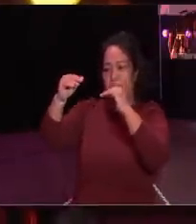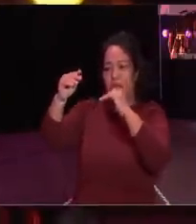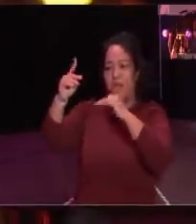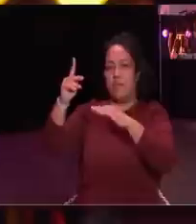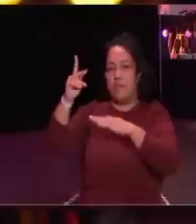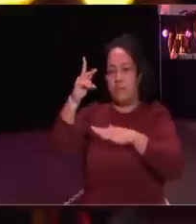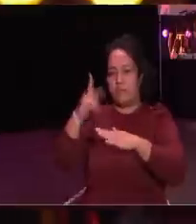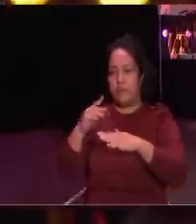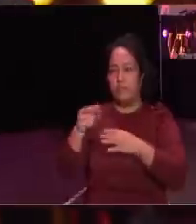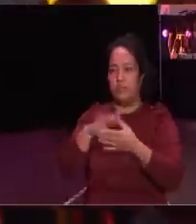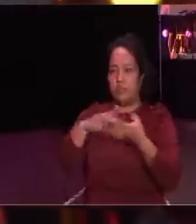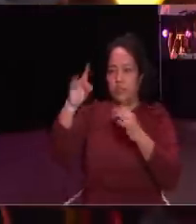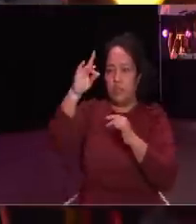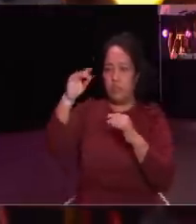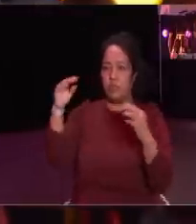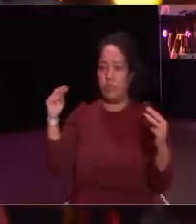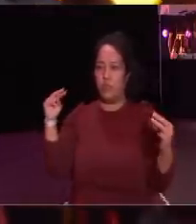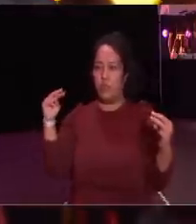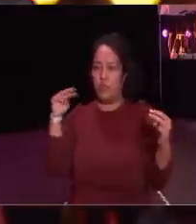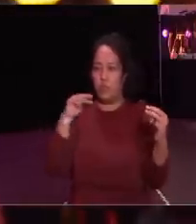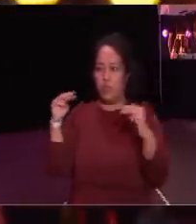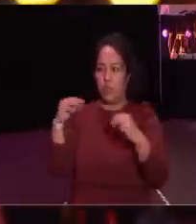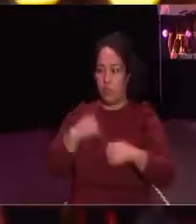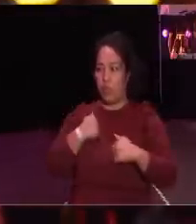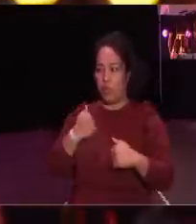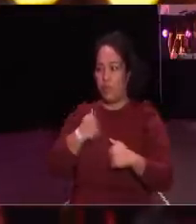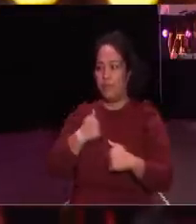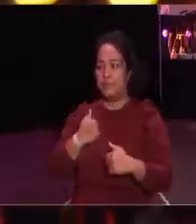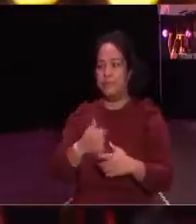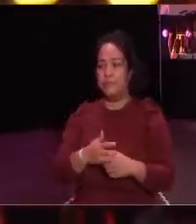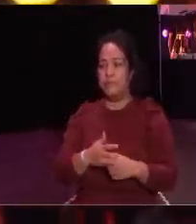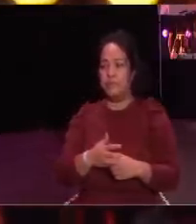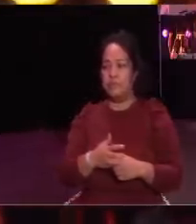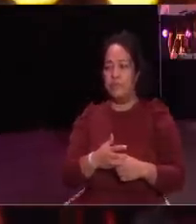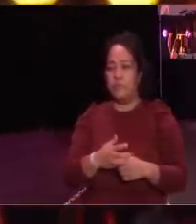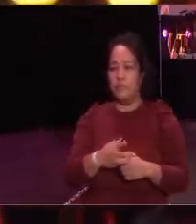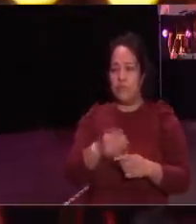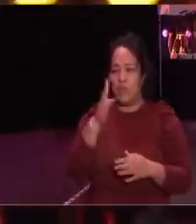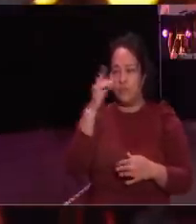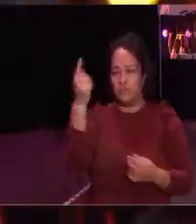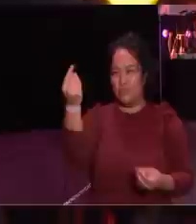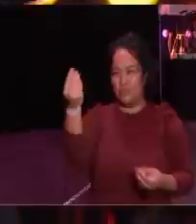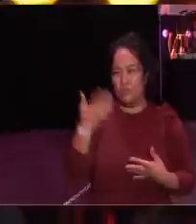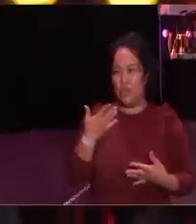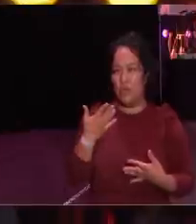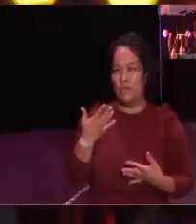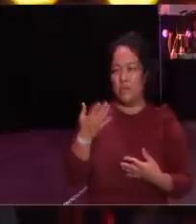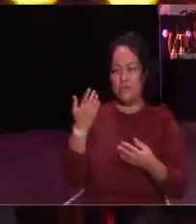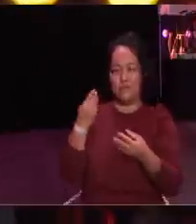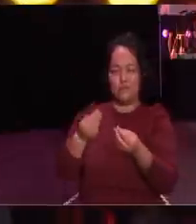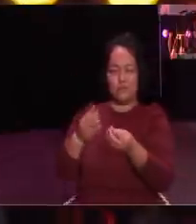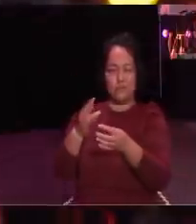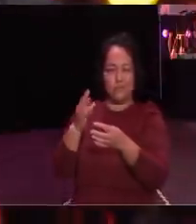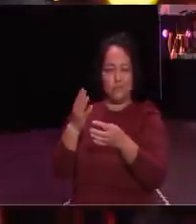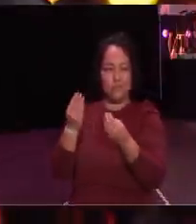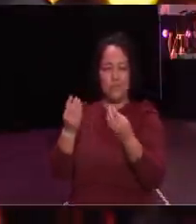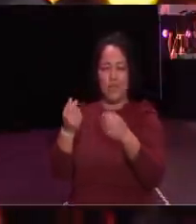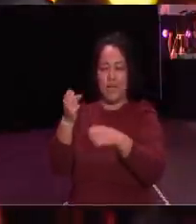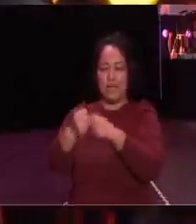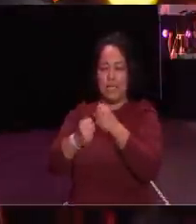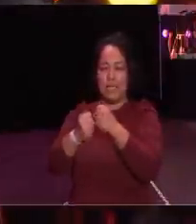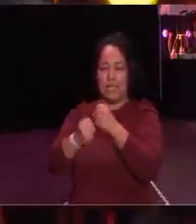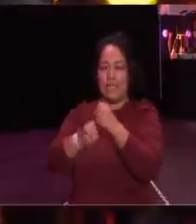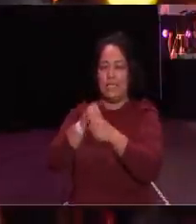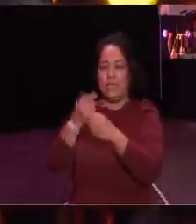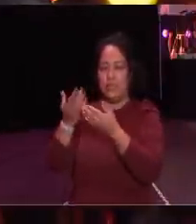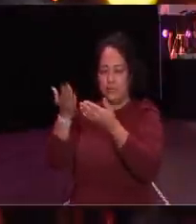person that's a spiritual warrior. Dios me dijo hace muchos años. God told me many years back. Juan, el éxito de tu ministerio. John,